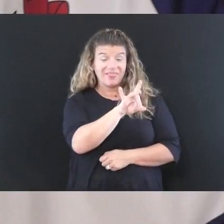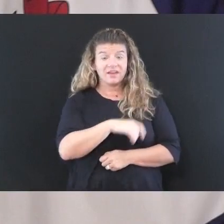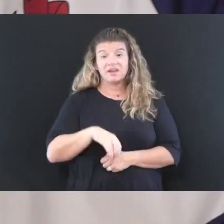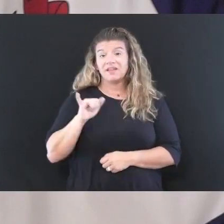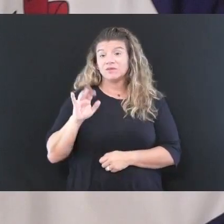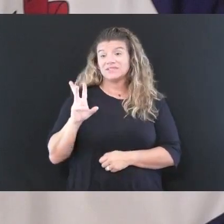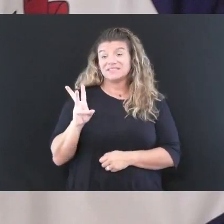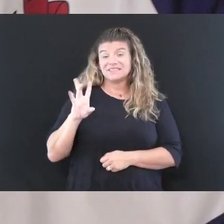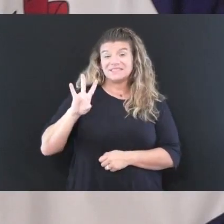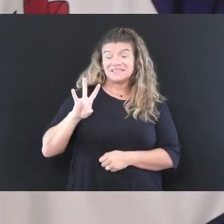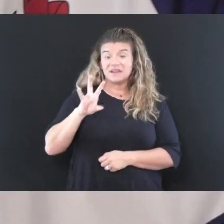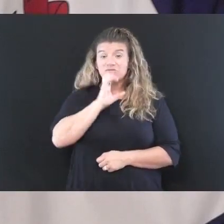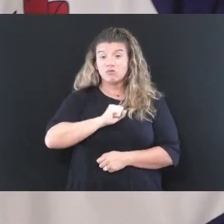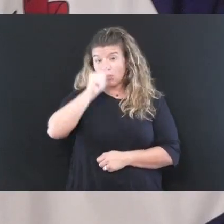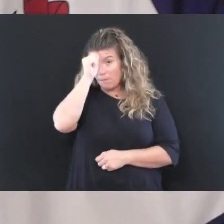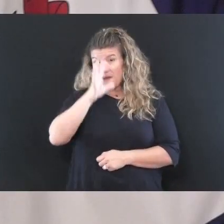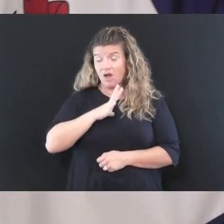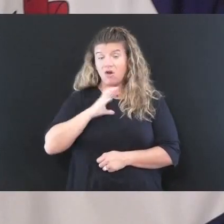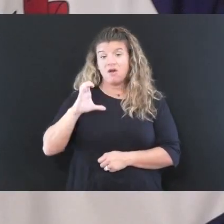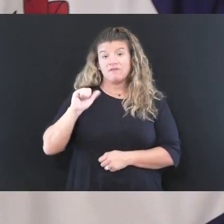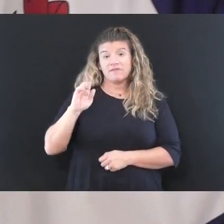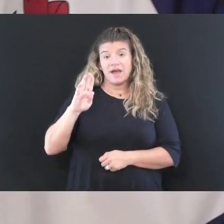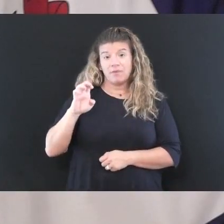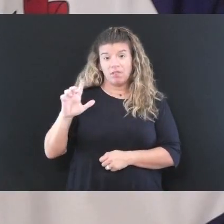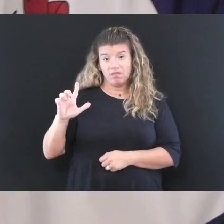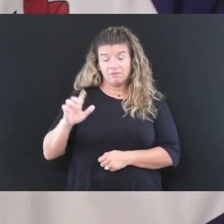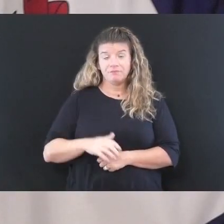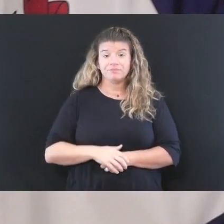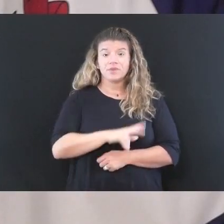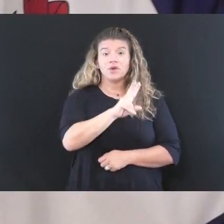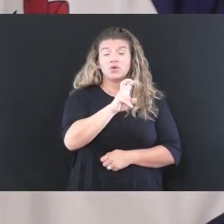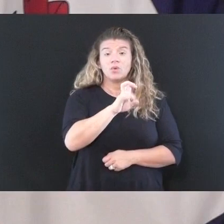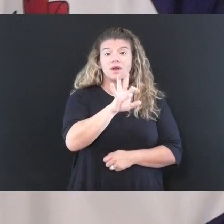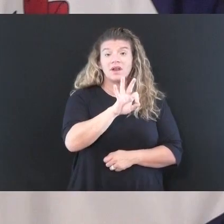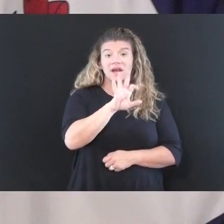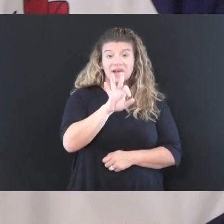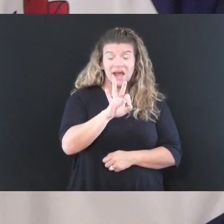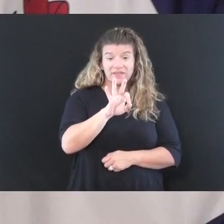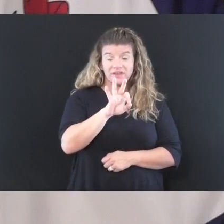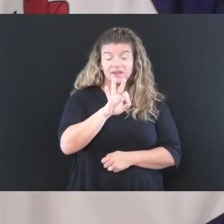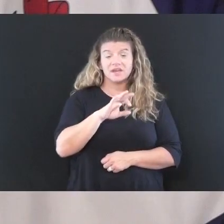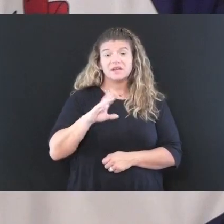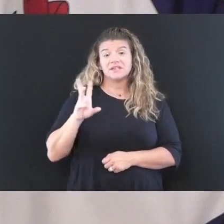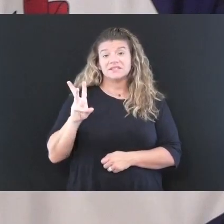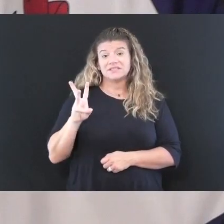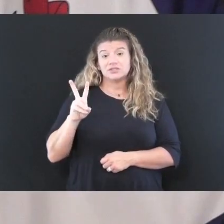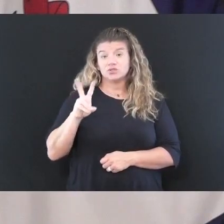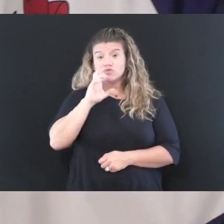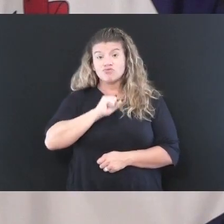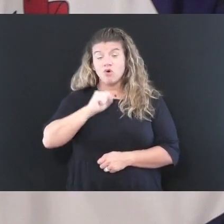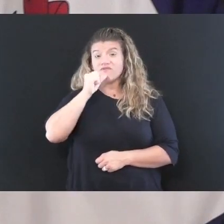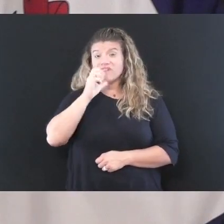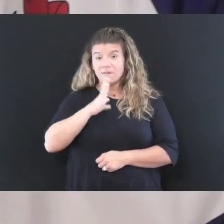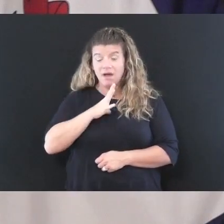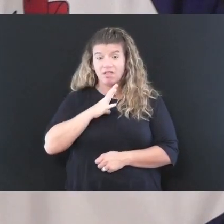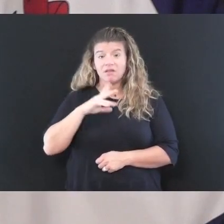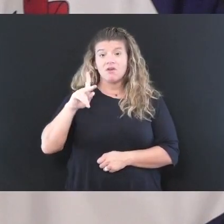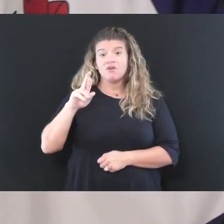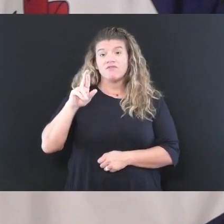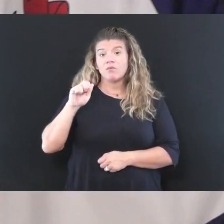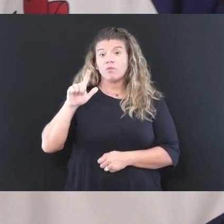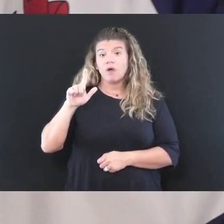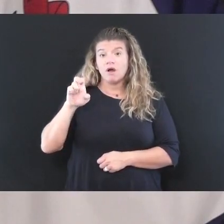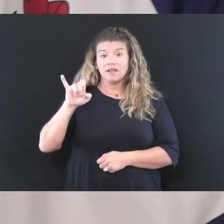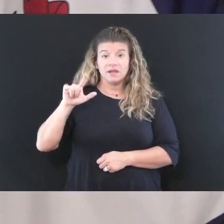was a 67-year-old male from Cabell County. The 299th death, a 62-year-old female from Raleigh